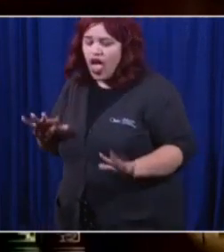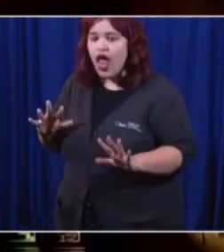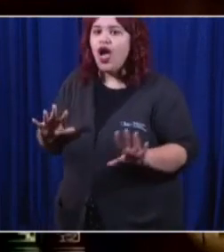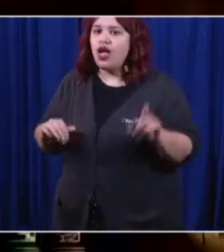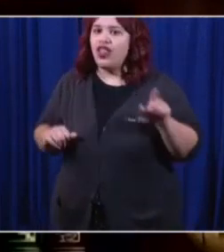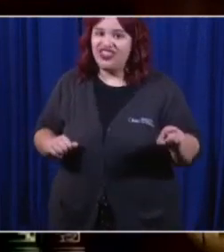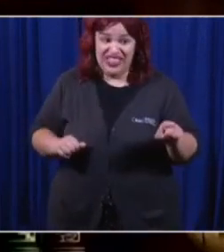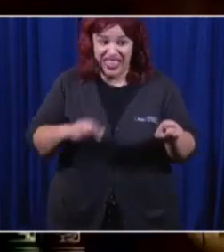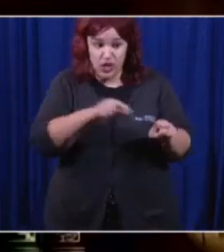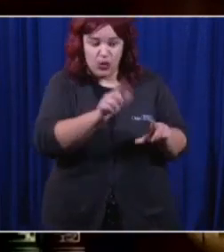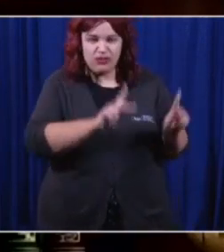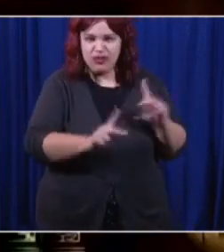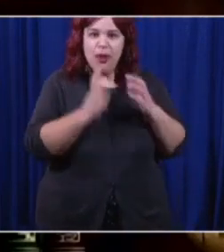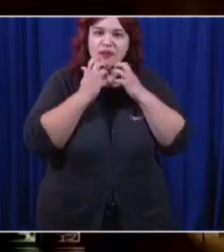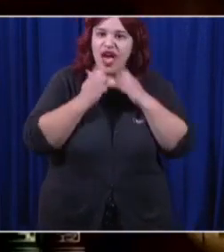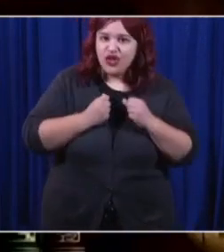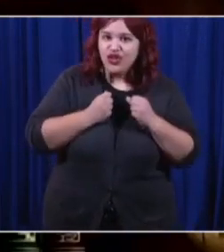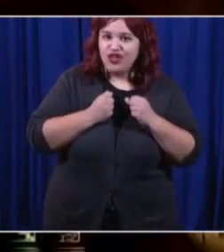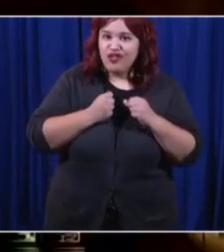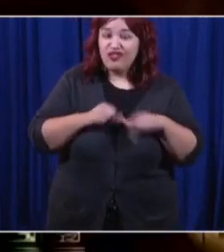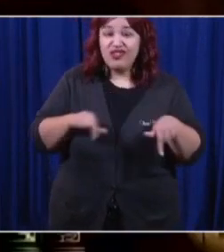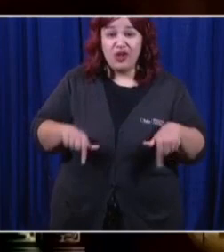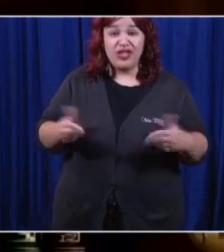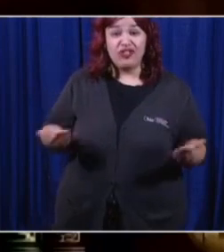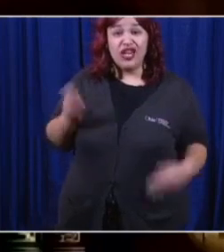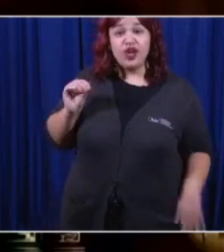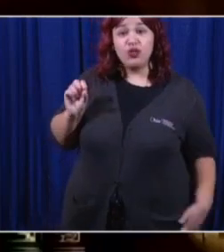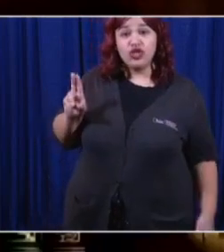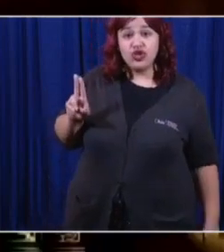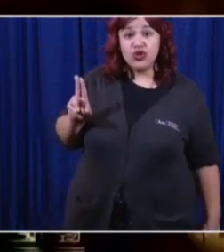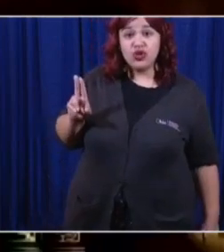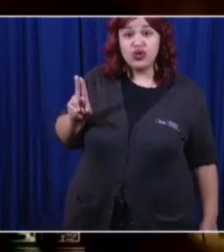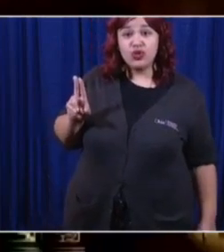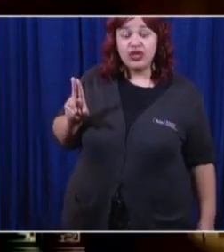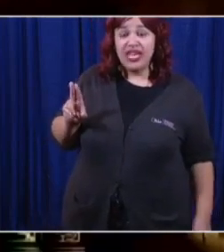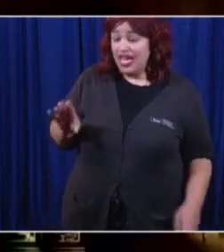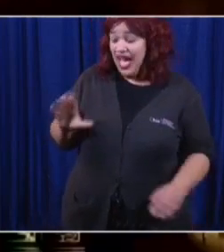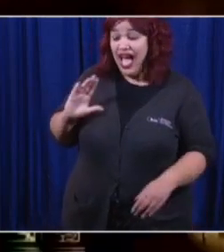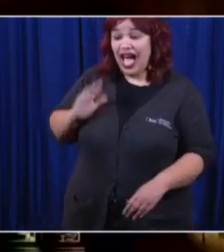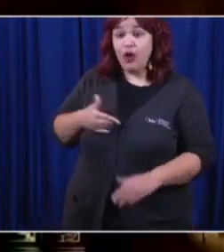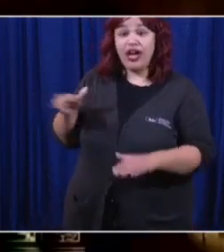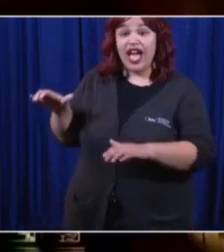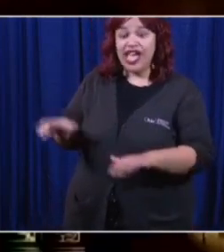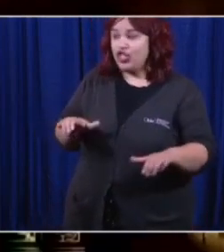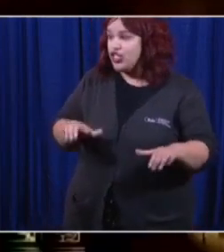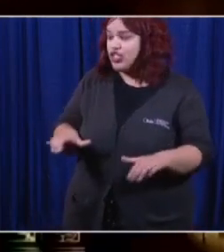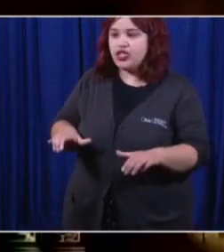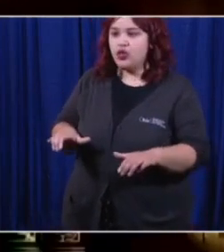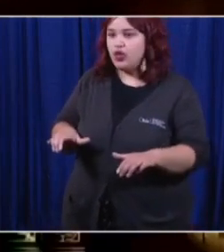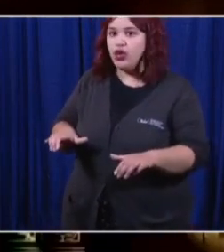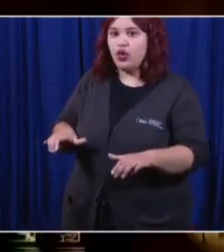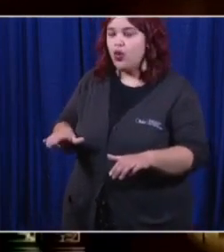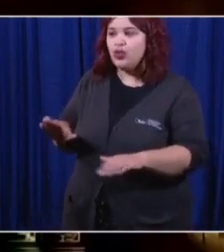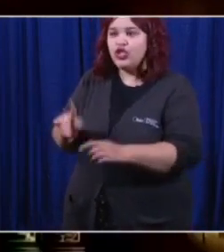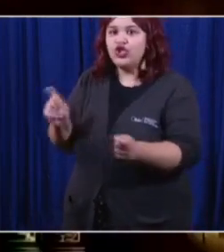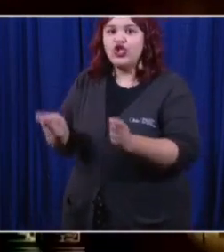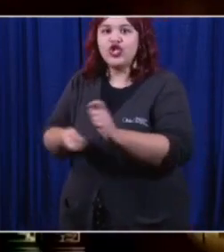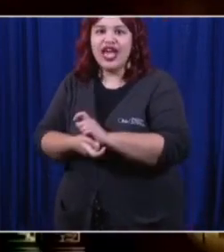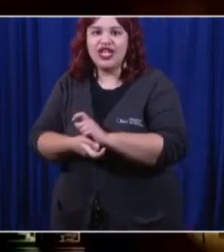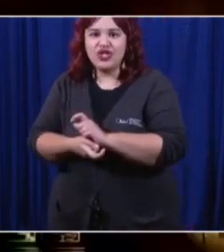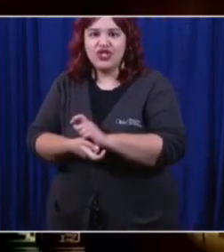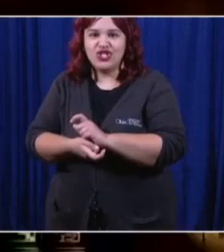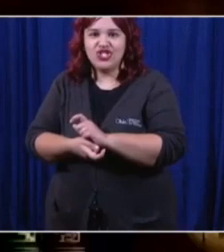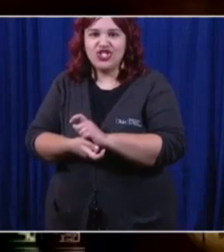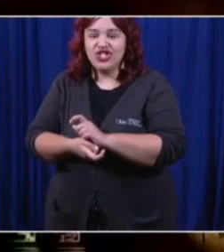took what was going on with our students and really changed behaviors a number of weeks ago. The fact that we're still open today and